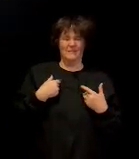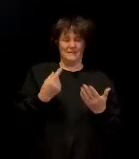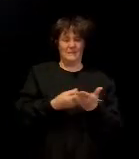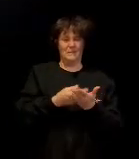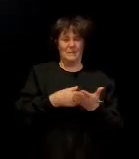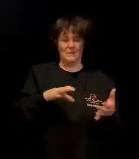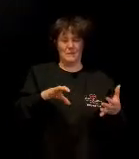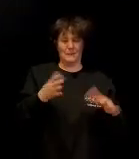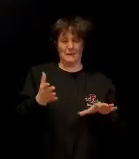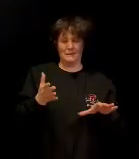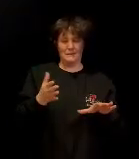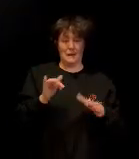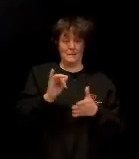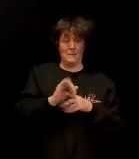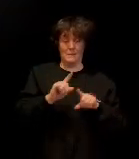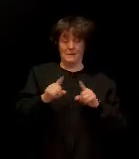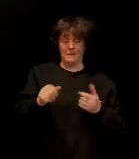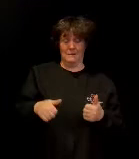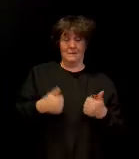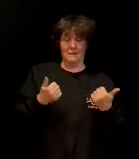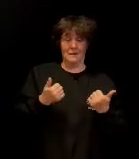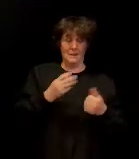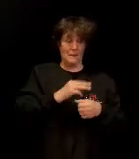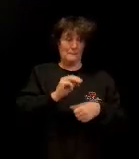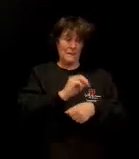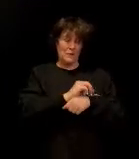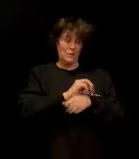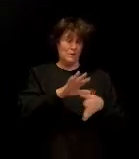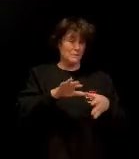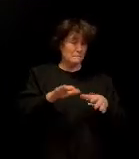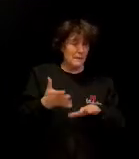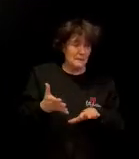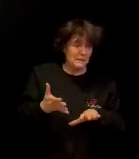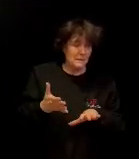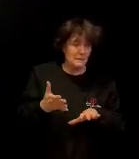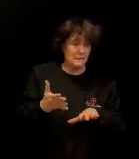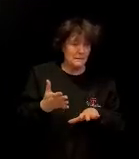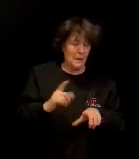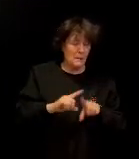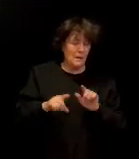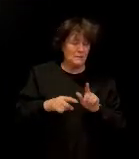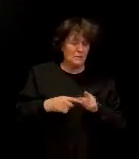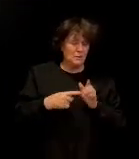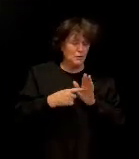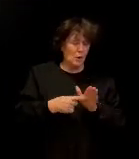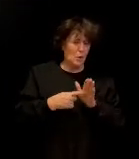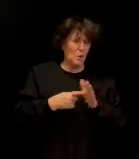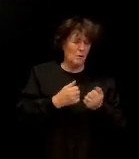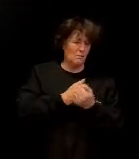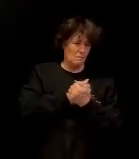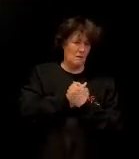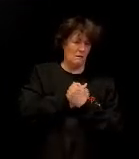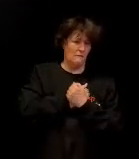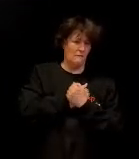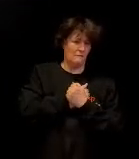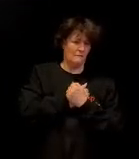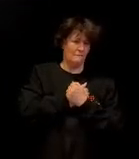sometimes, but that's life, amen. Ministry is messy, but be loving. Be loyal.